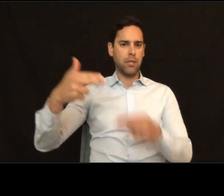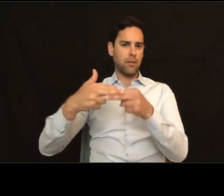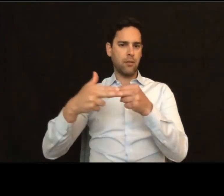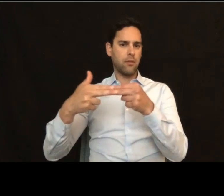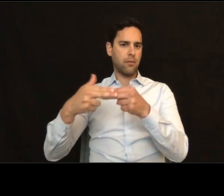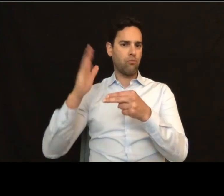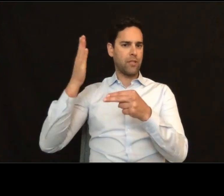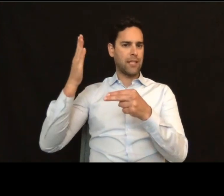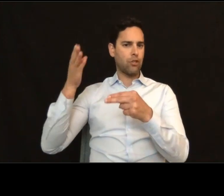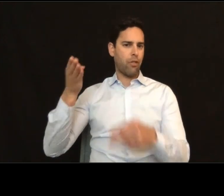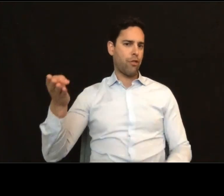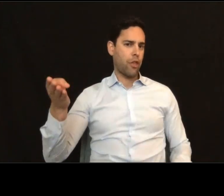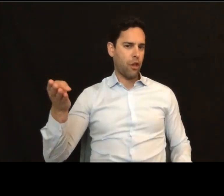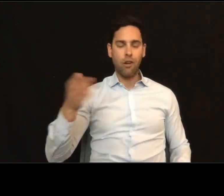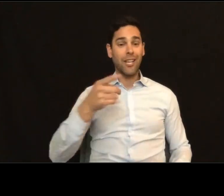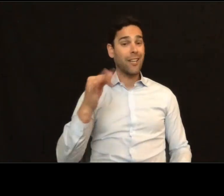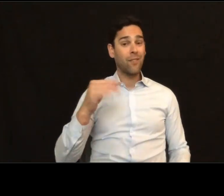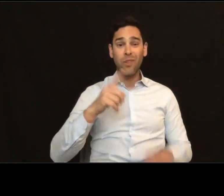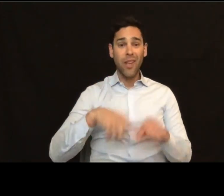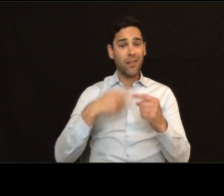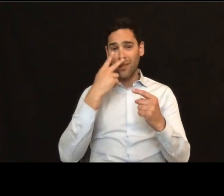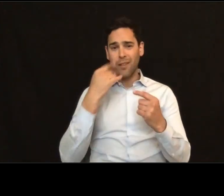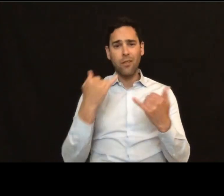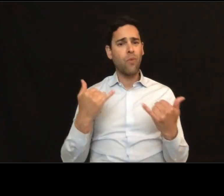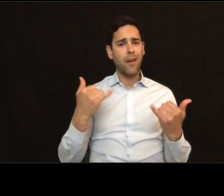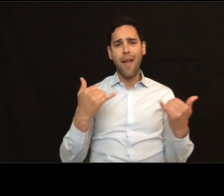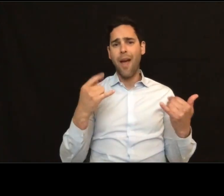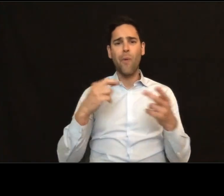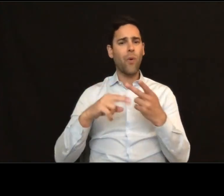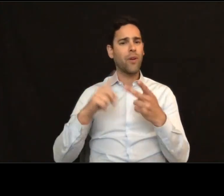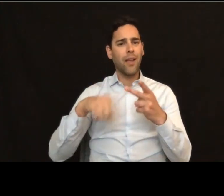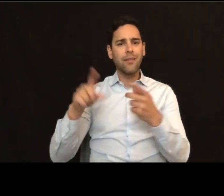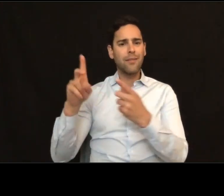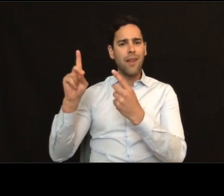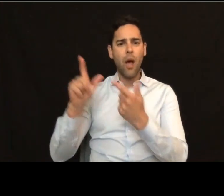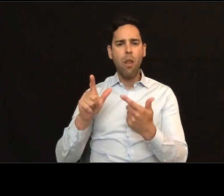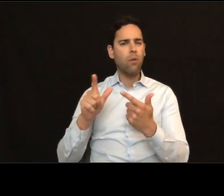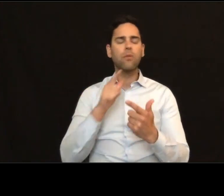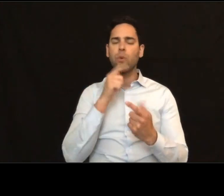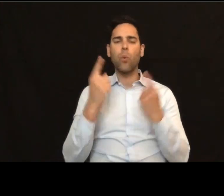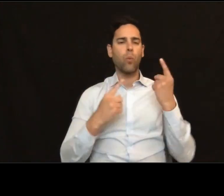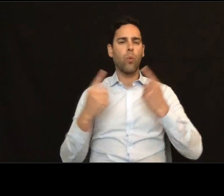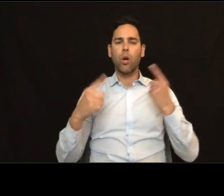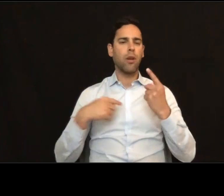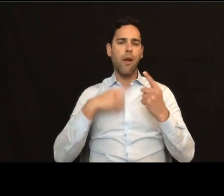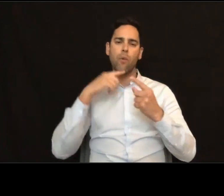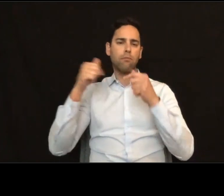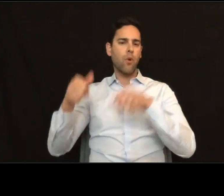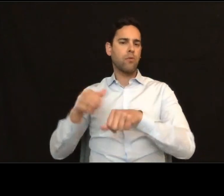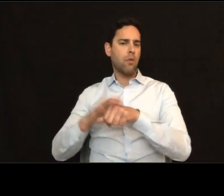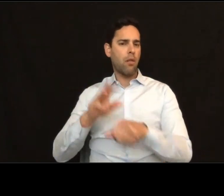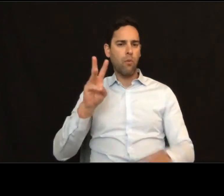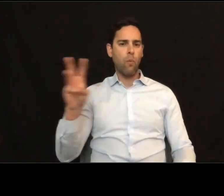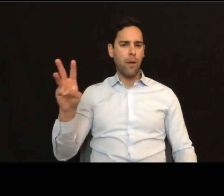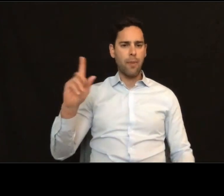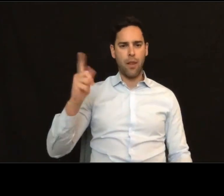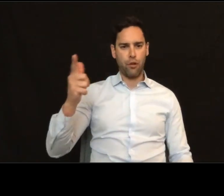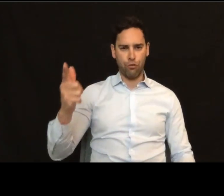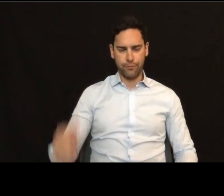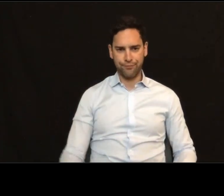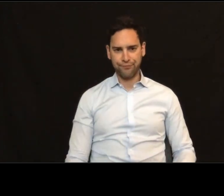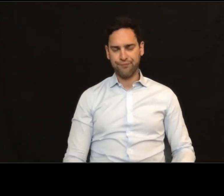see those right away or if you have trouble downloading them. I'll make those available on a web page later on. So we